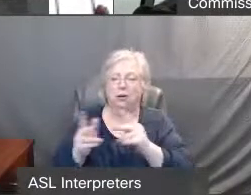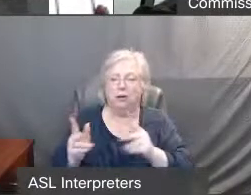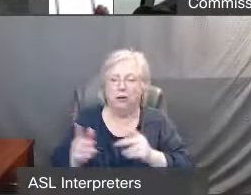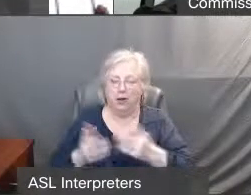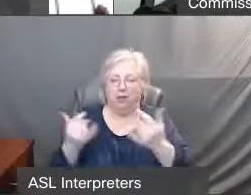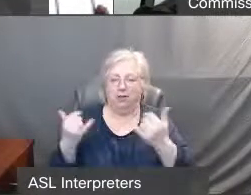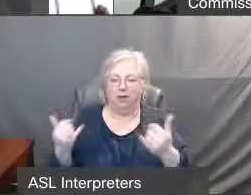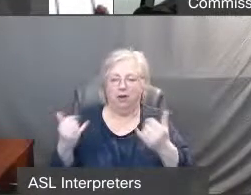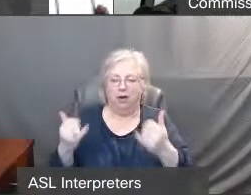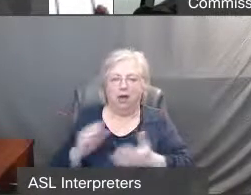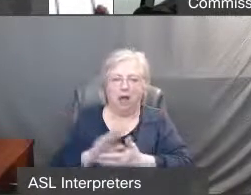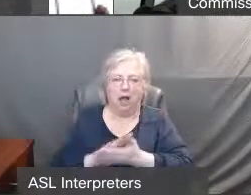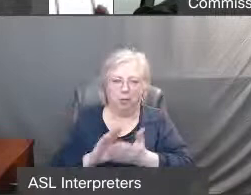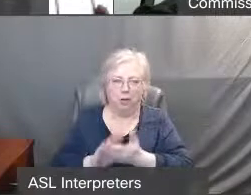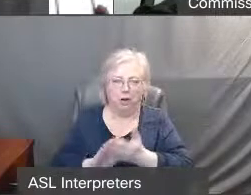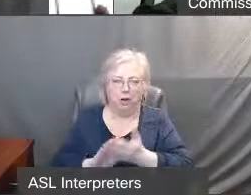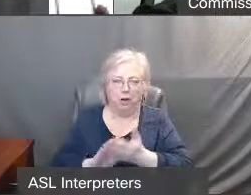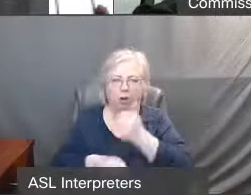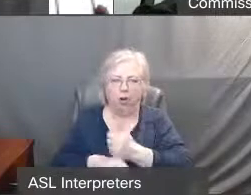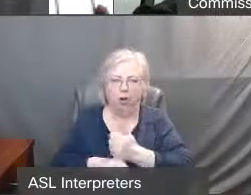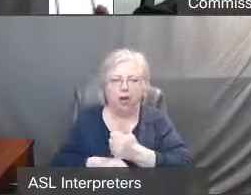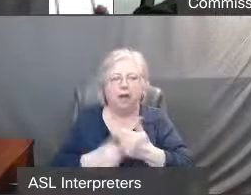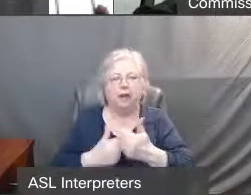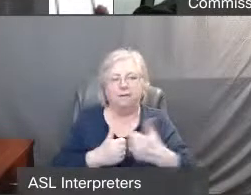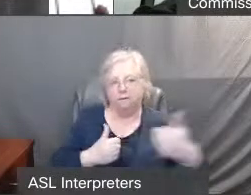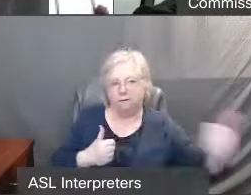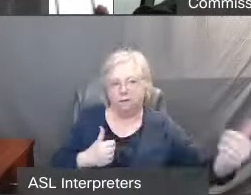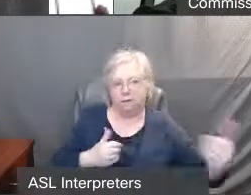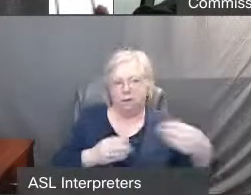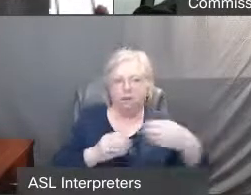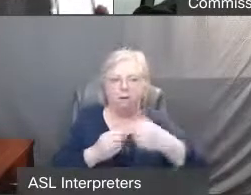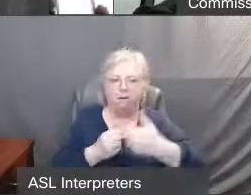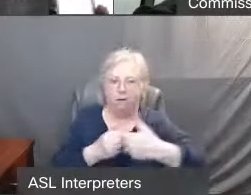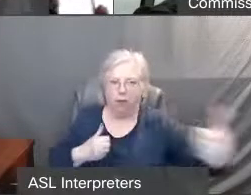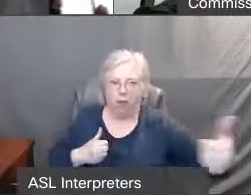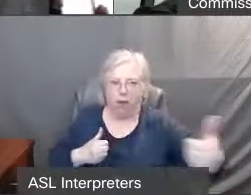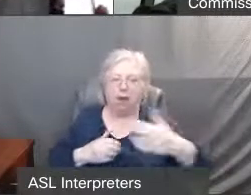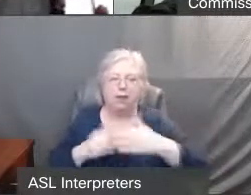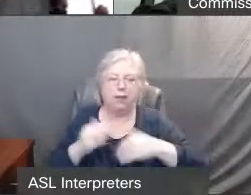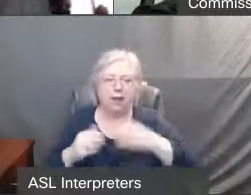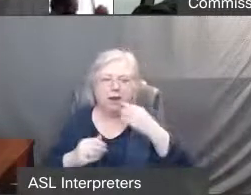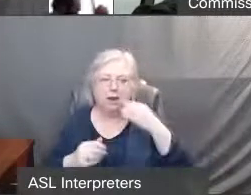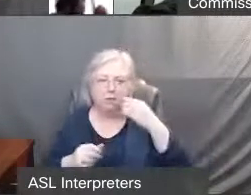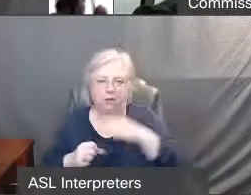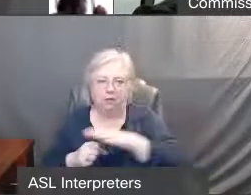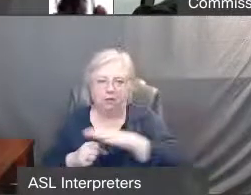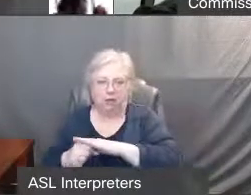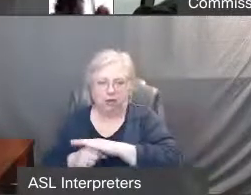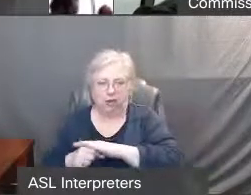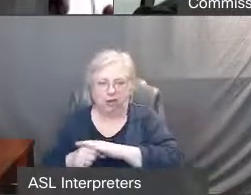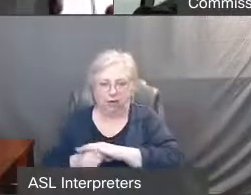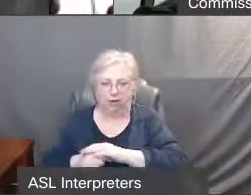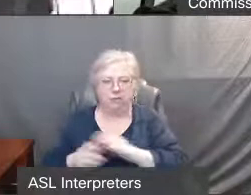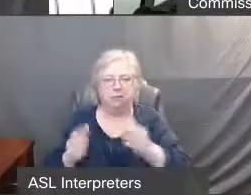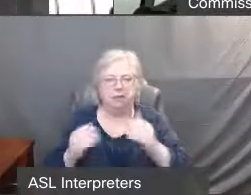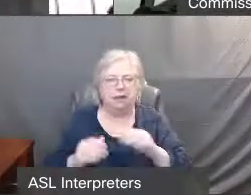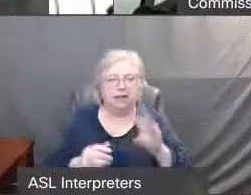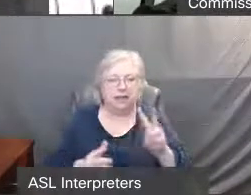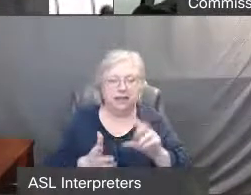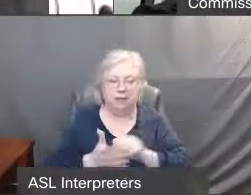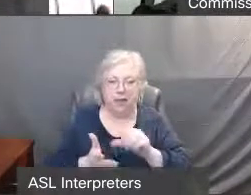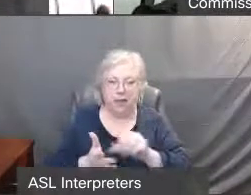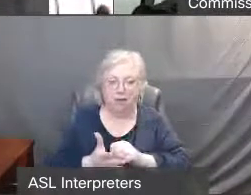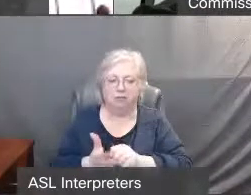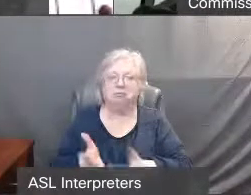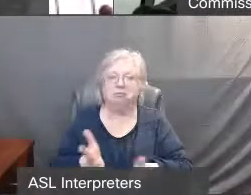in operation were located further away from densely populated residential areas. The next 6 pages, which